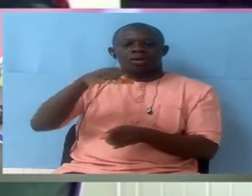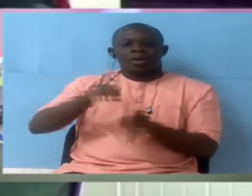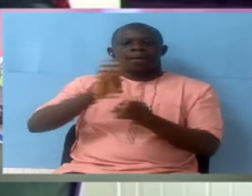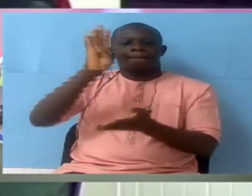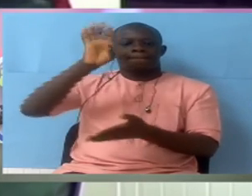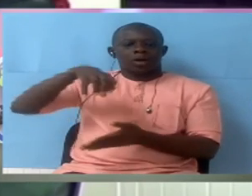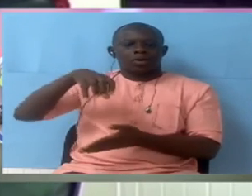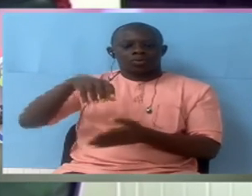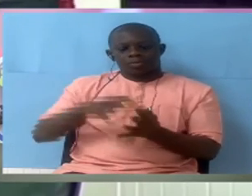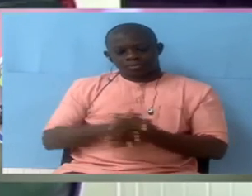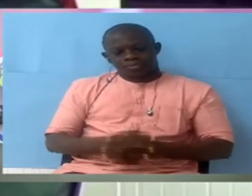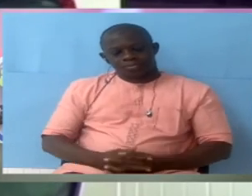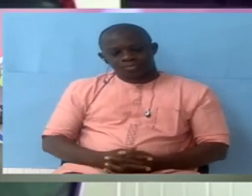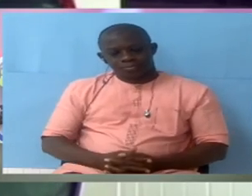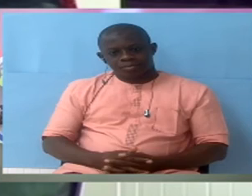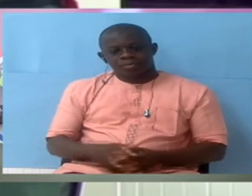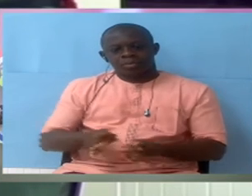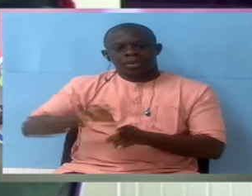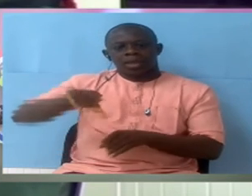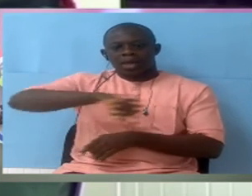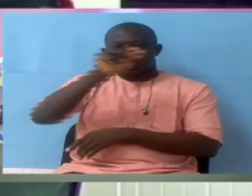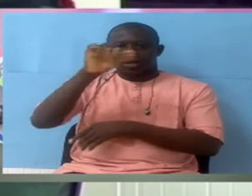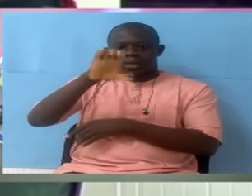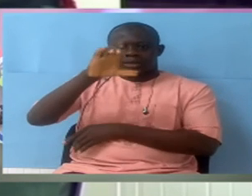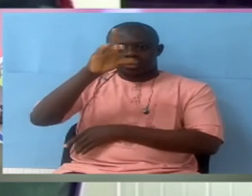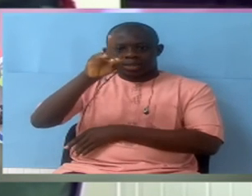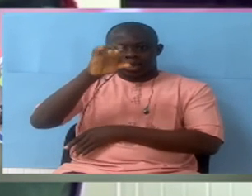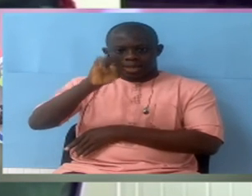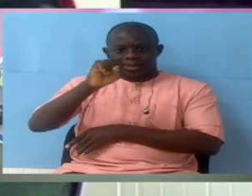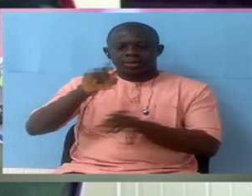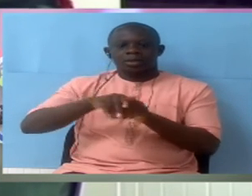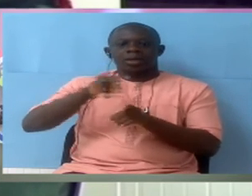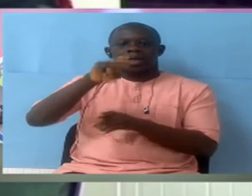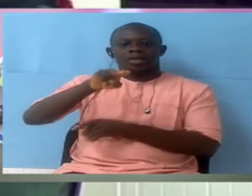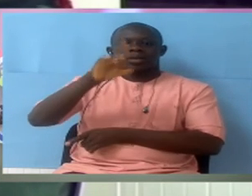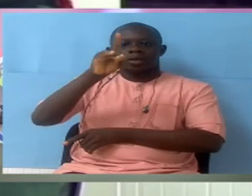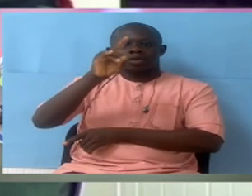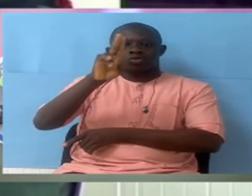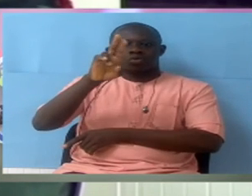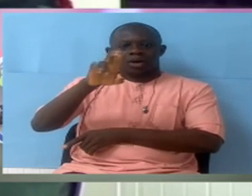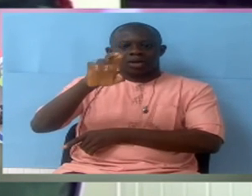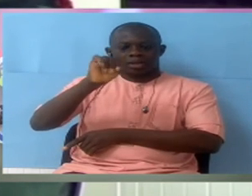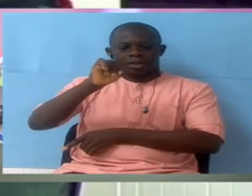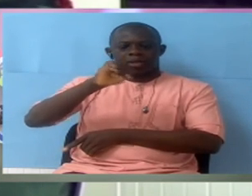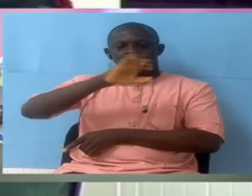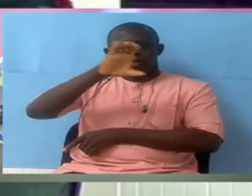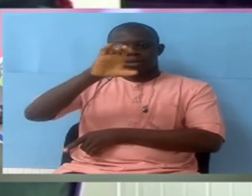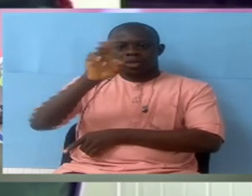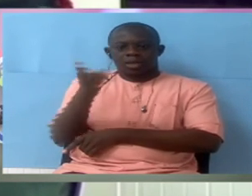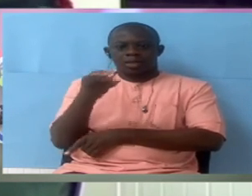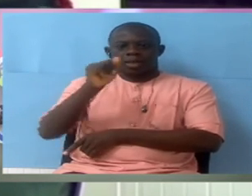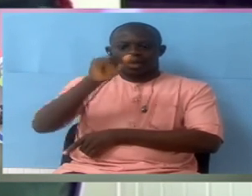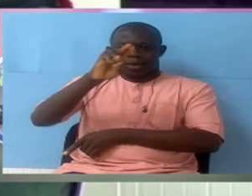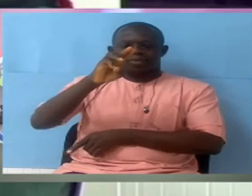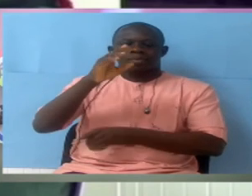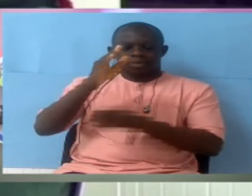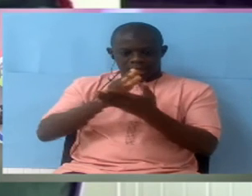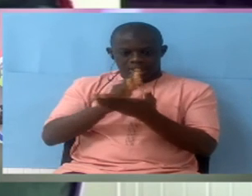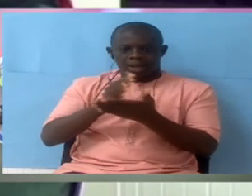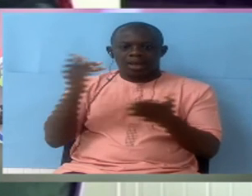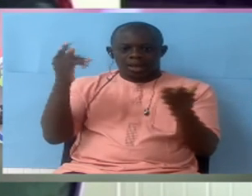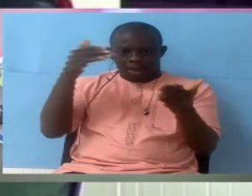fete ci Newtown. And the CDS Ndour Cham came there. Ki nga xamne nak moy CDS ba jamono bobu Ndour Cham ñew